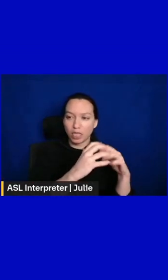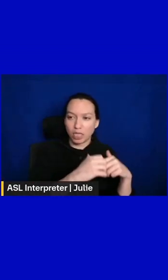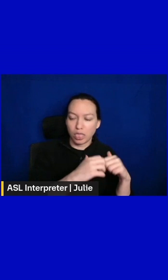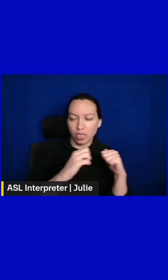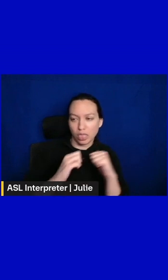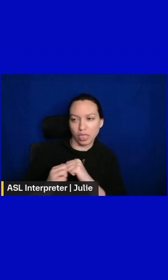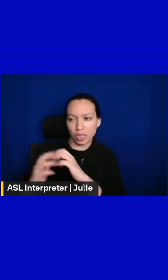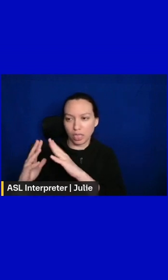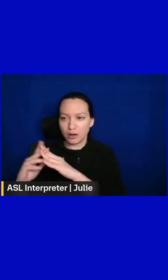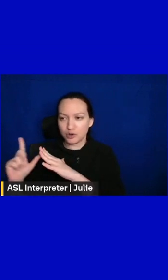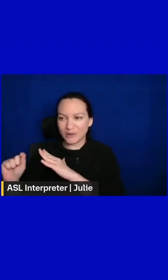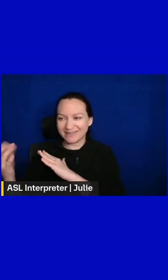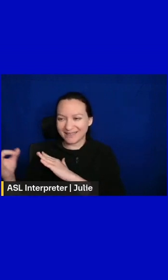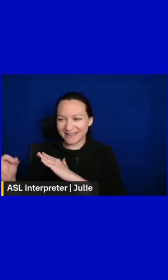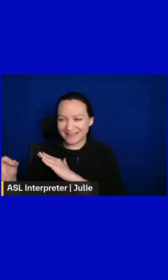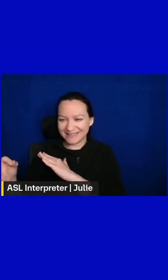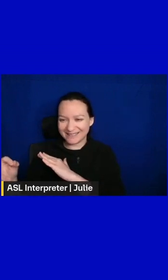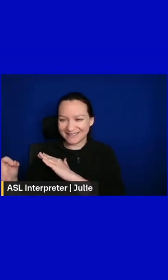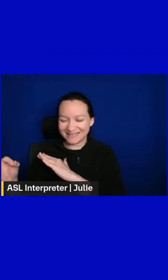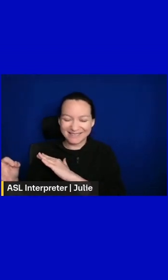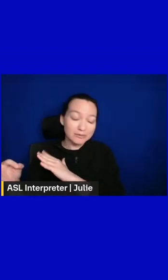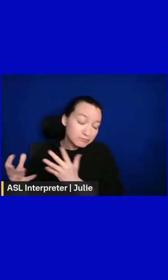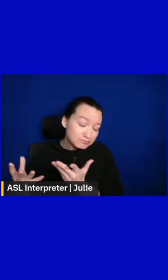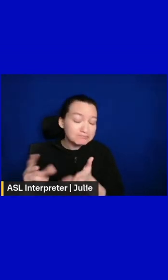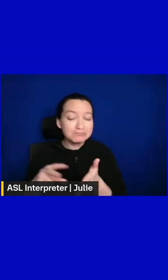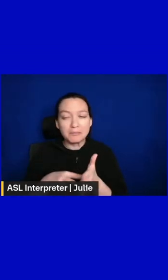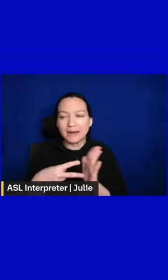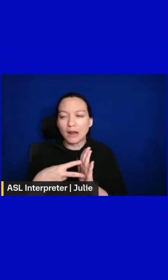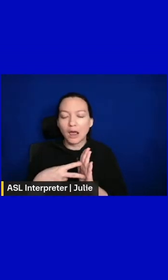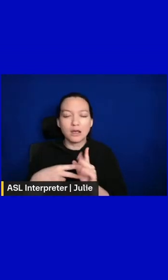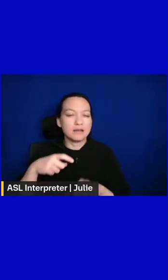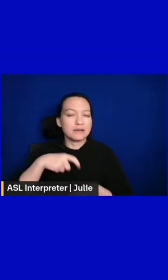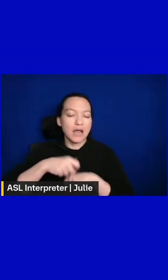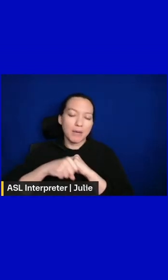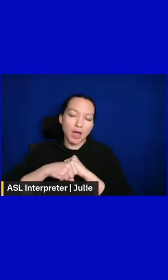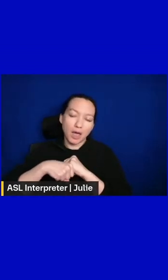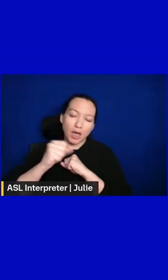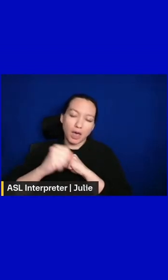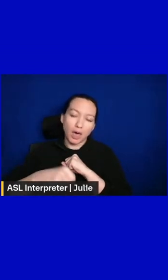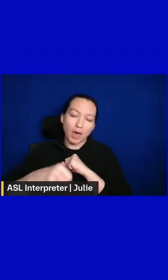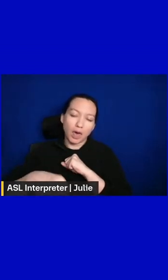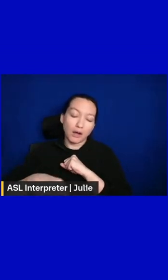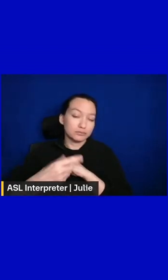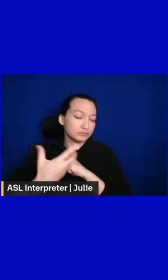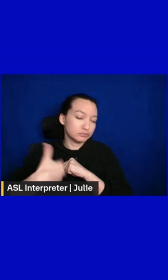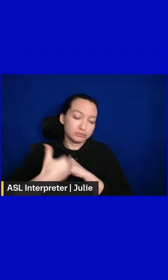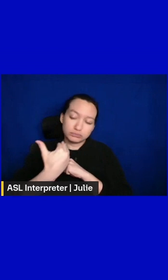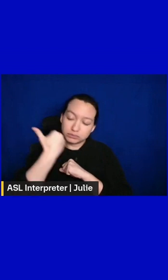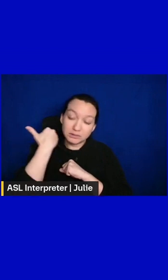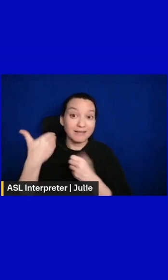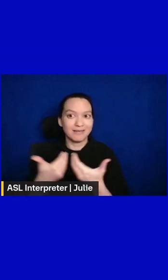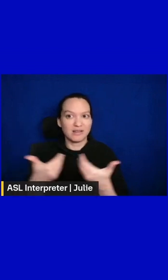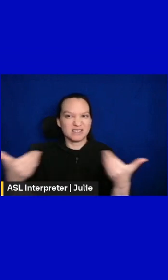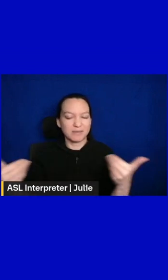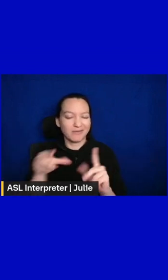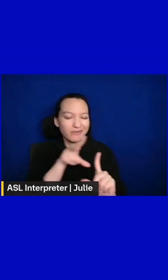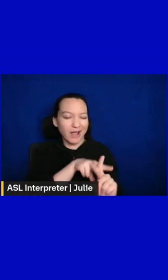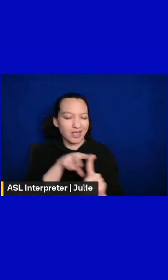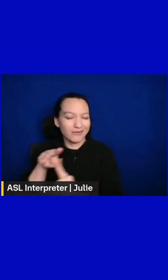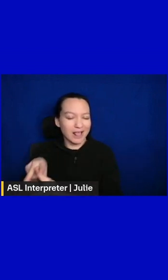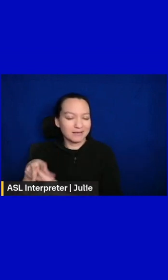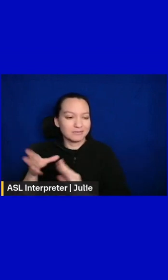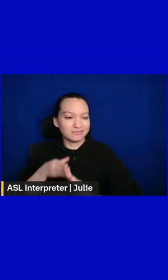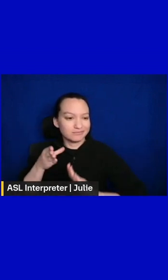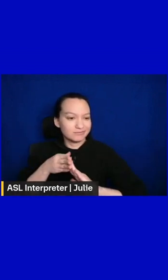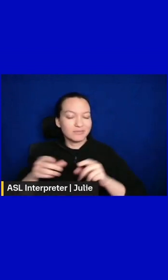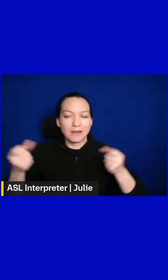rebuild a 2019. And in doing so, you'll extend your test times pretty dramatically. Having those in separate test files will allow you to run them